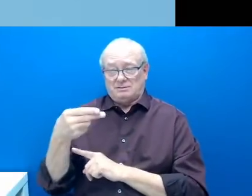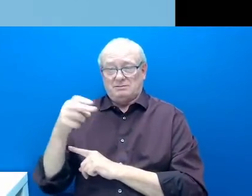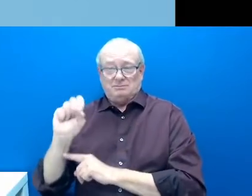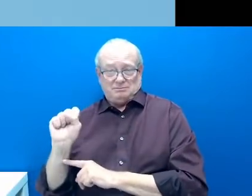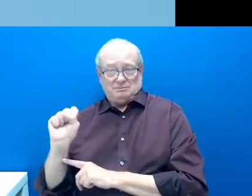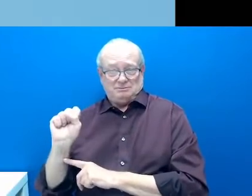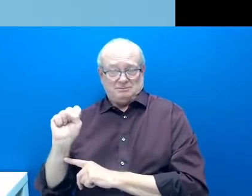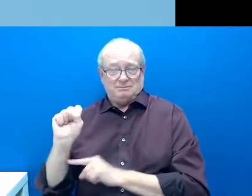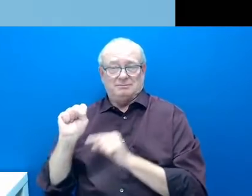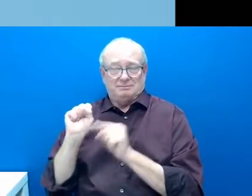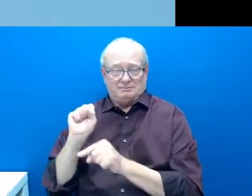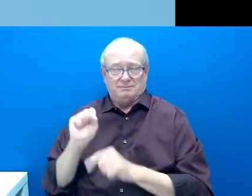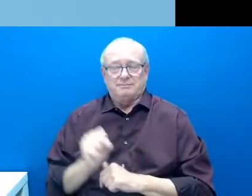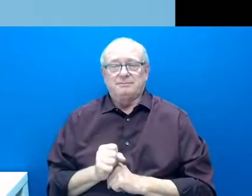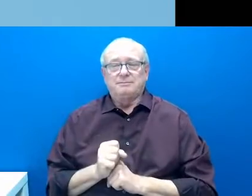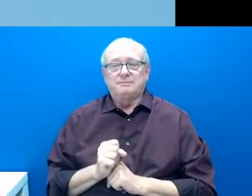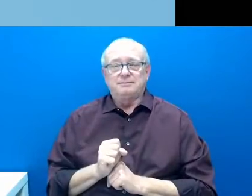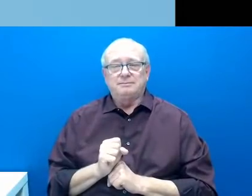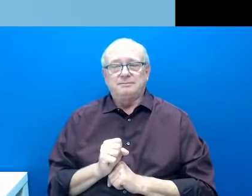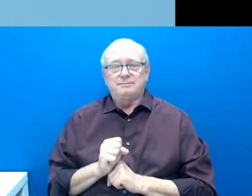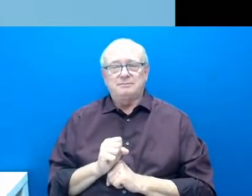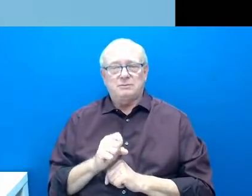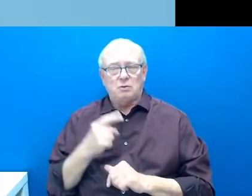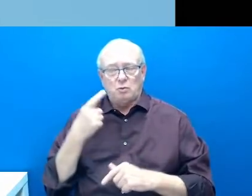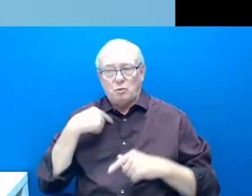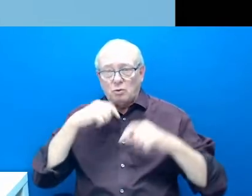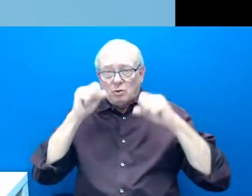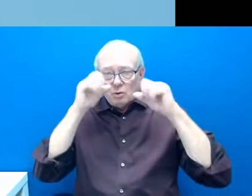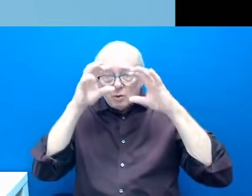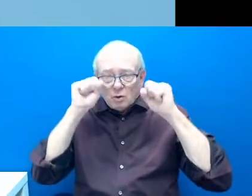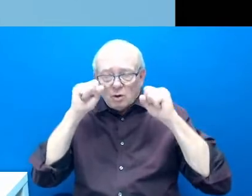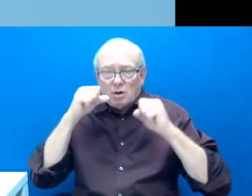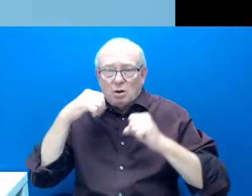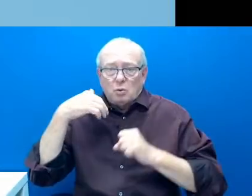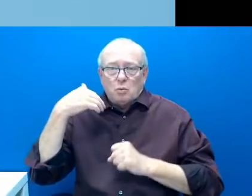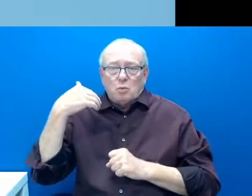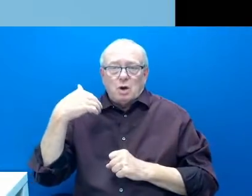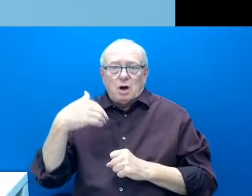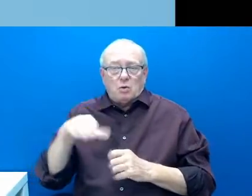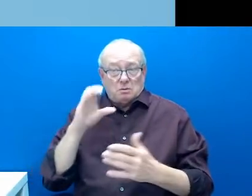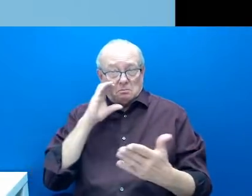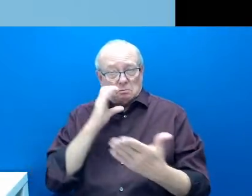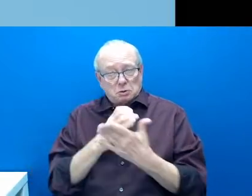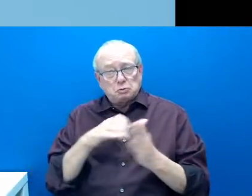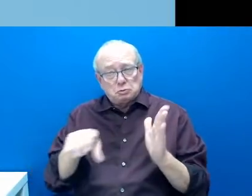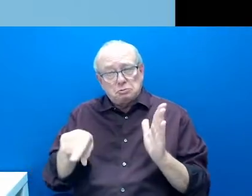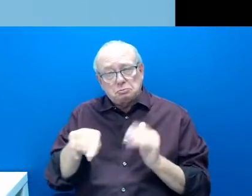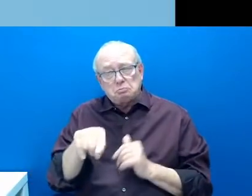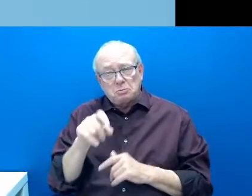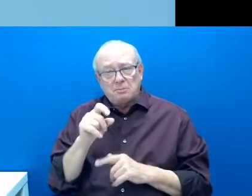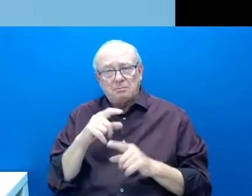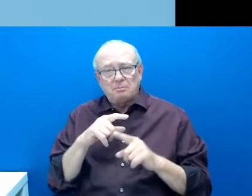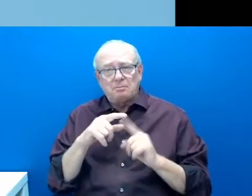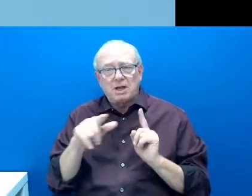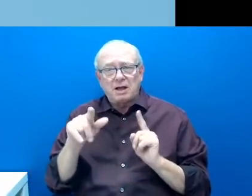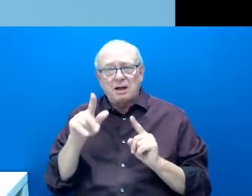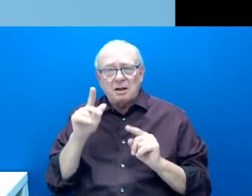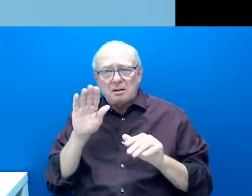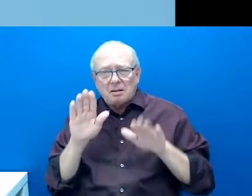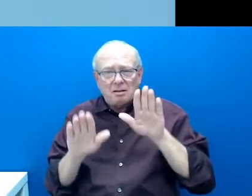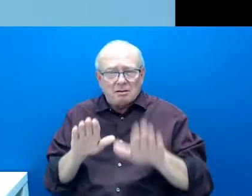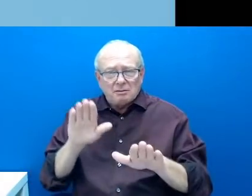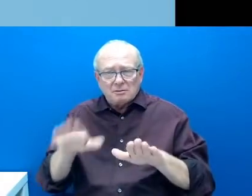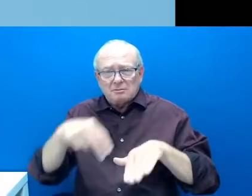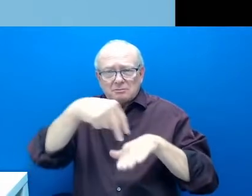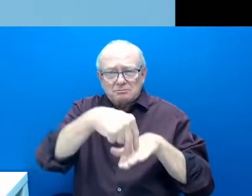really jarring for me. Not to see this scene, because we've been seeing this in other stages of the pandemic, other waves,